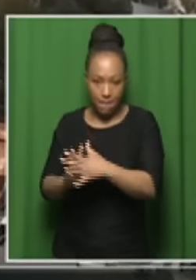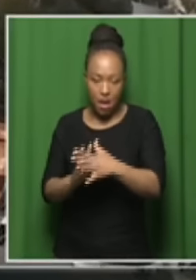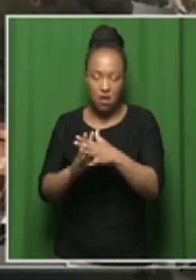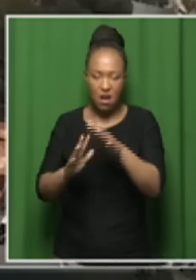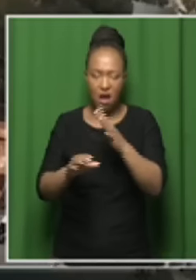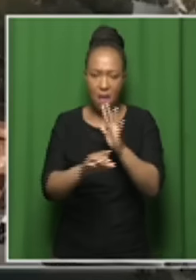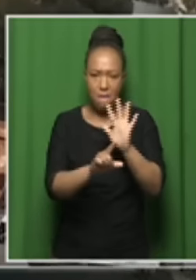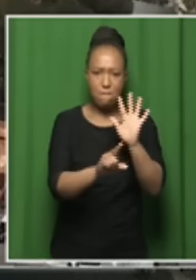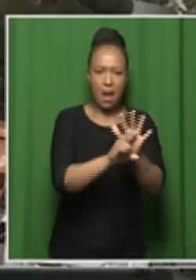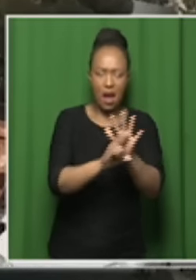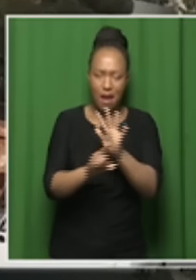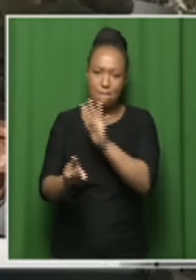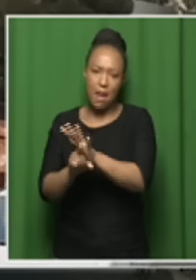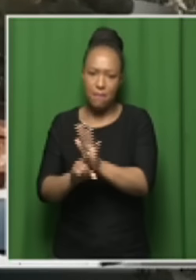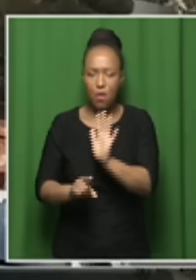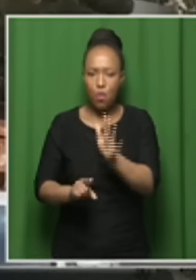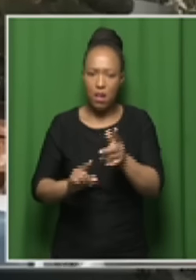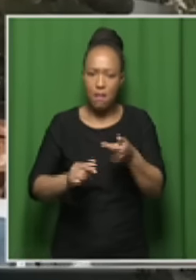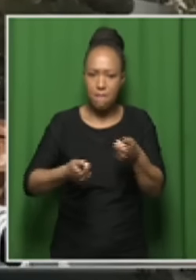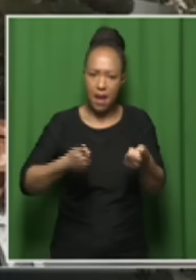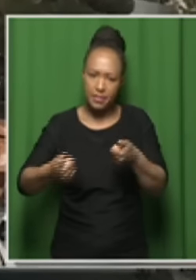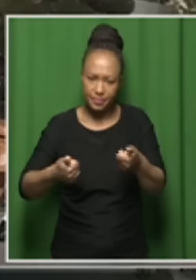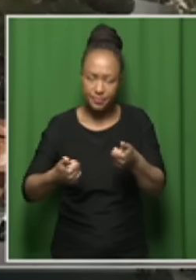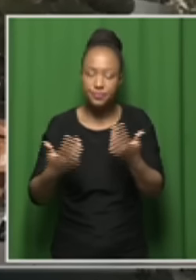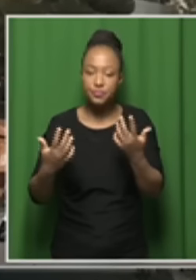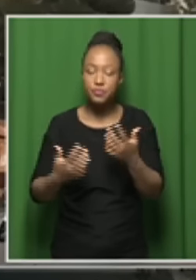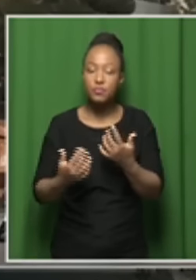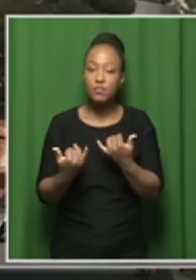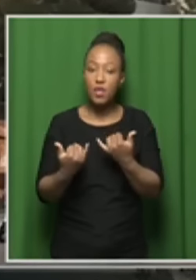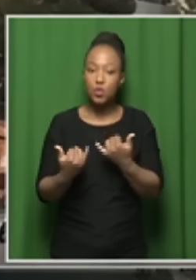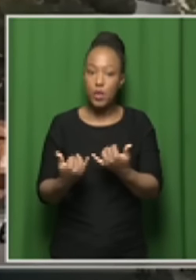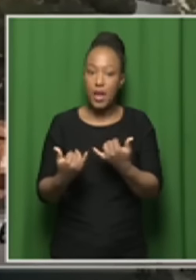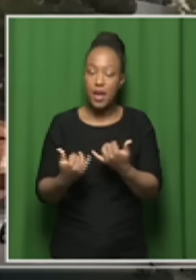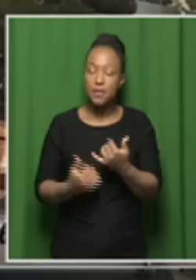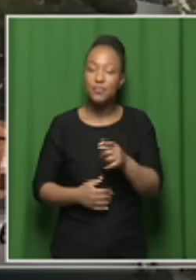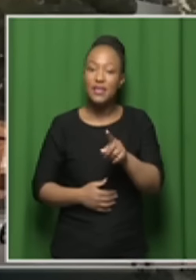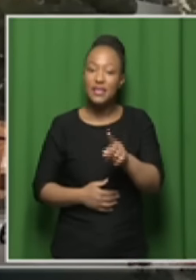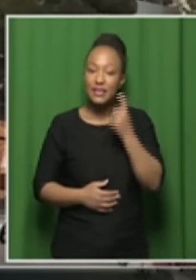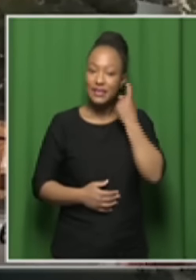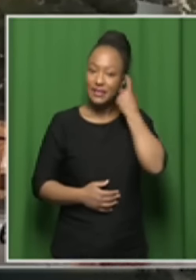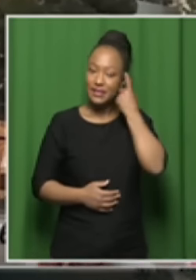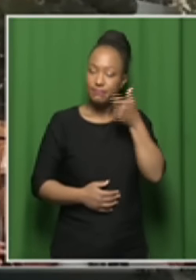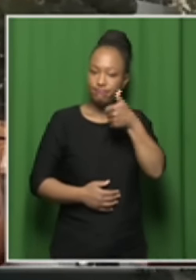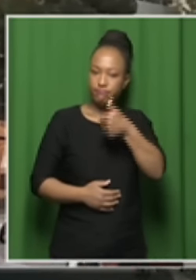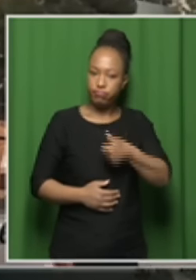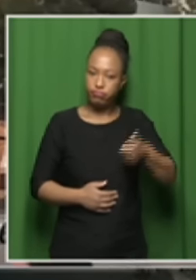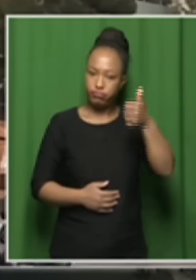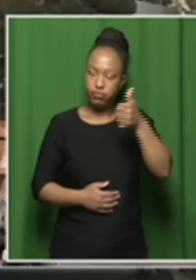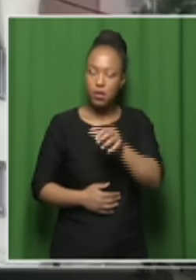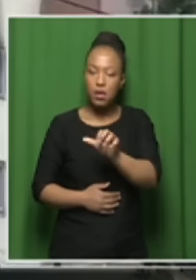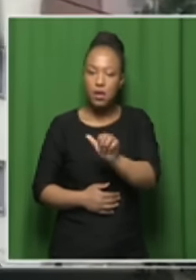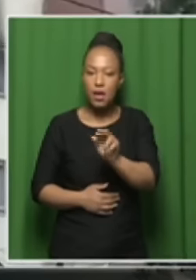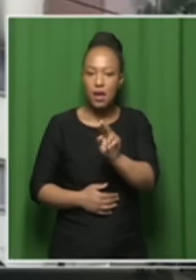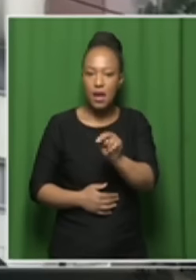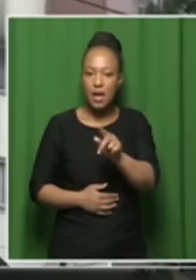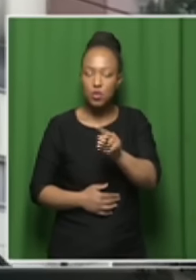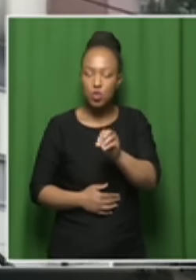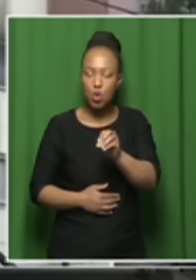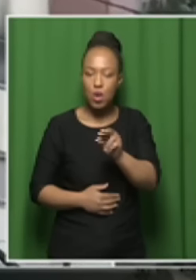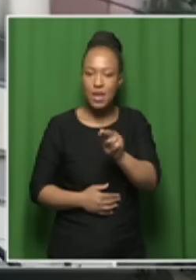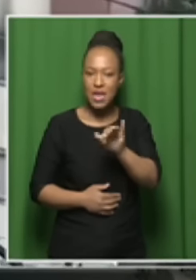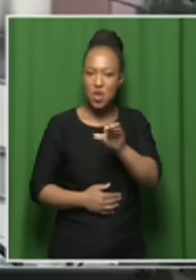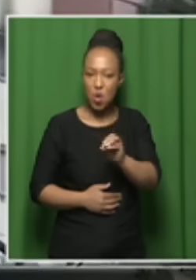statement from the UN Secretary General, Antonio Guterres, saying this morning he condemns any military escalation in the Middle East. He's